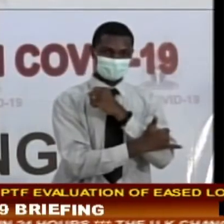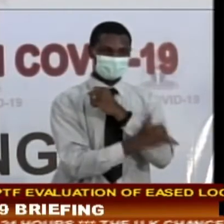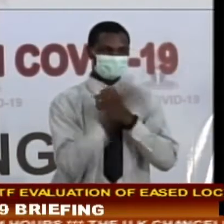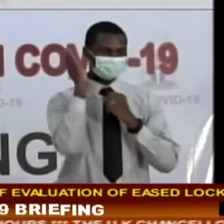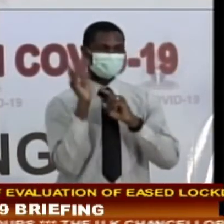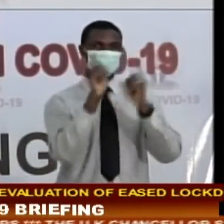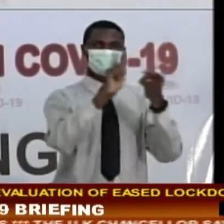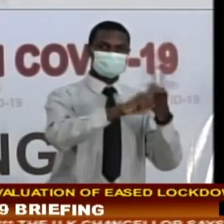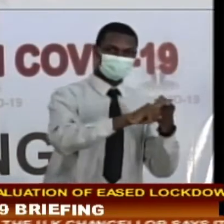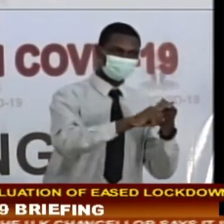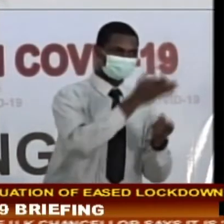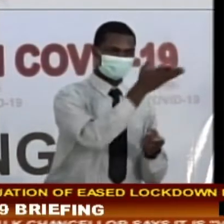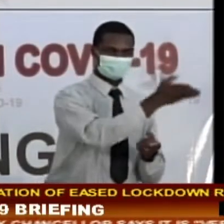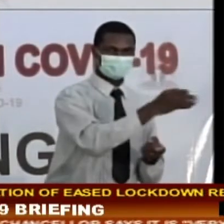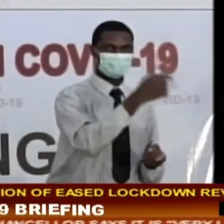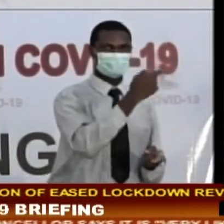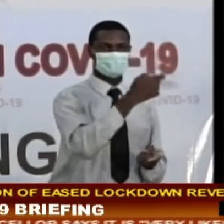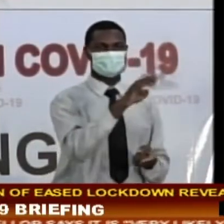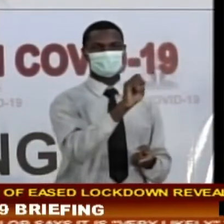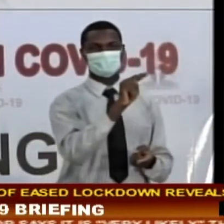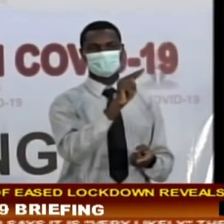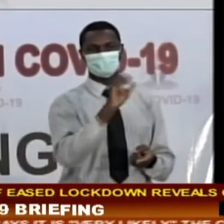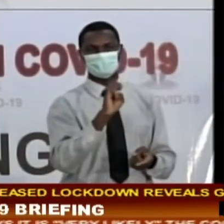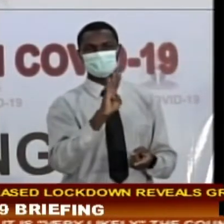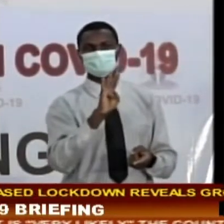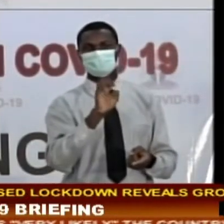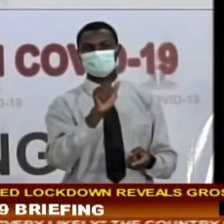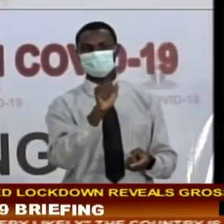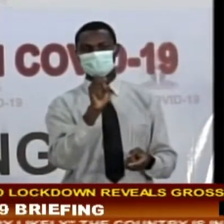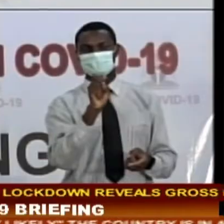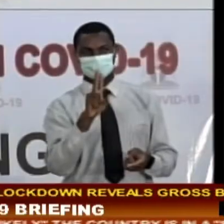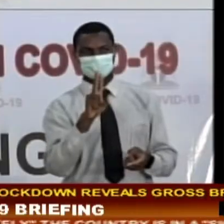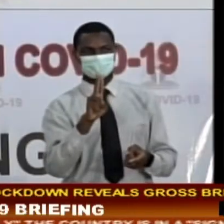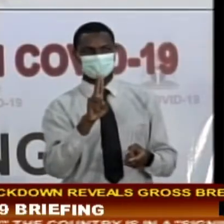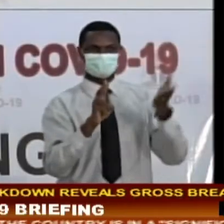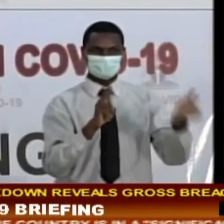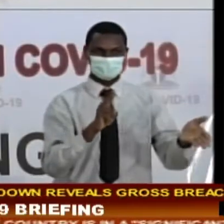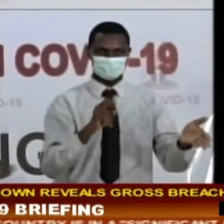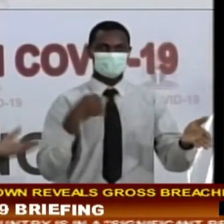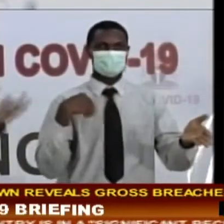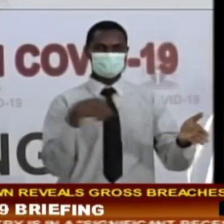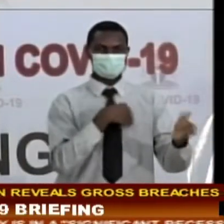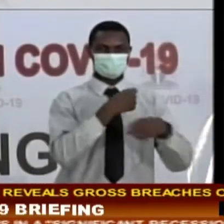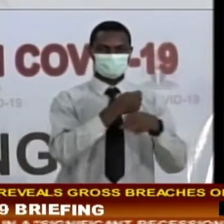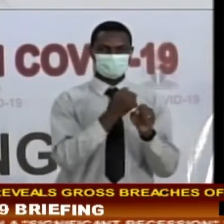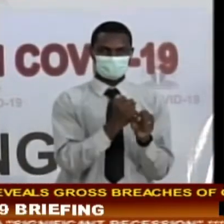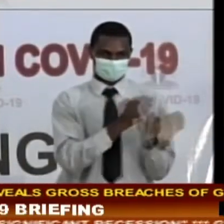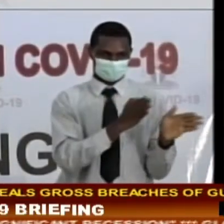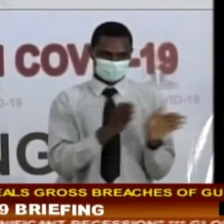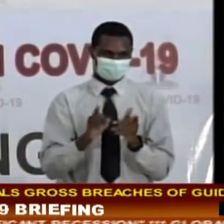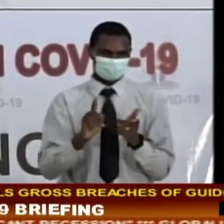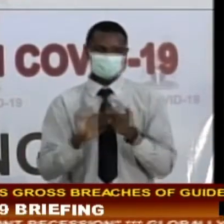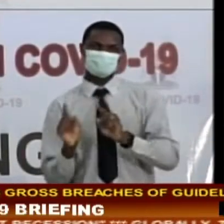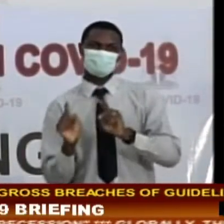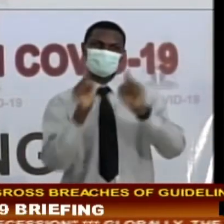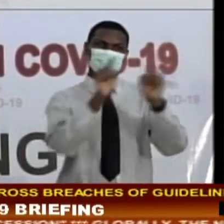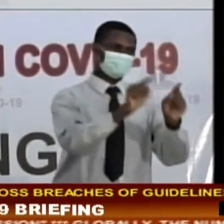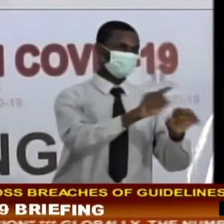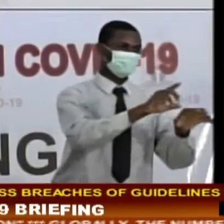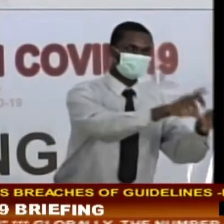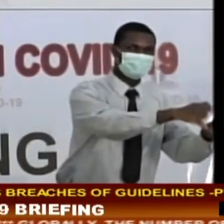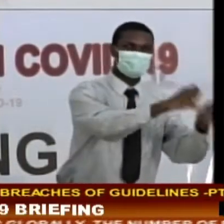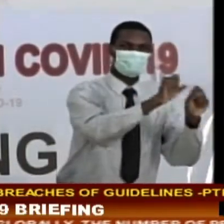Pau and that was the one I referred to that we were making arrangement to evacuate but the impression